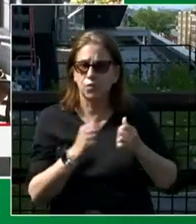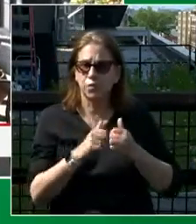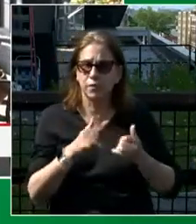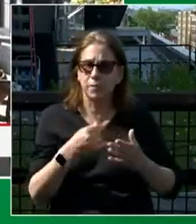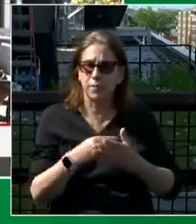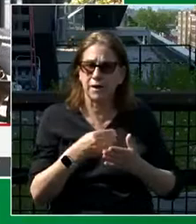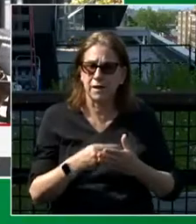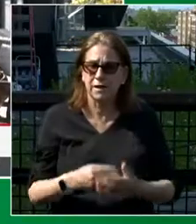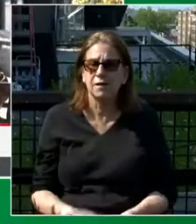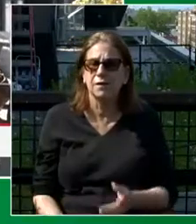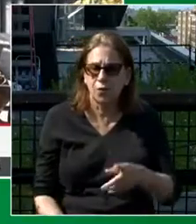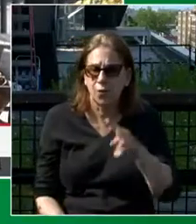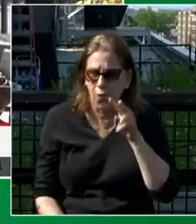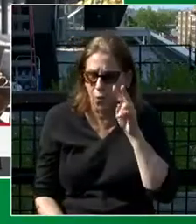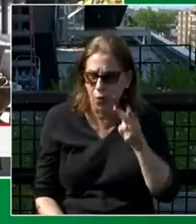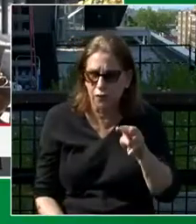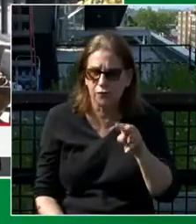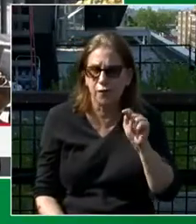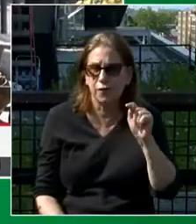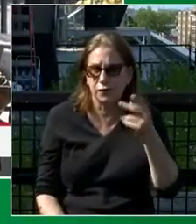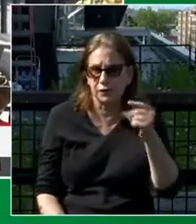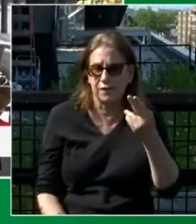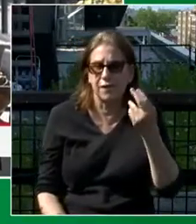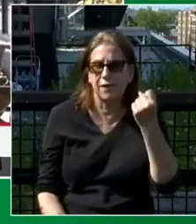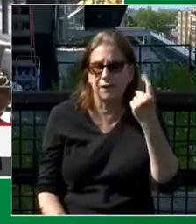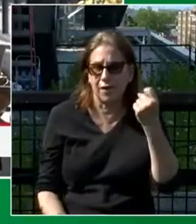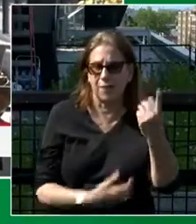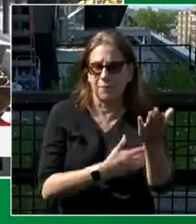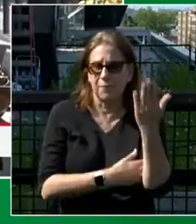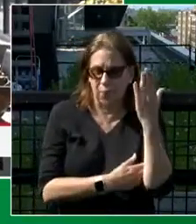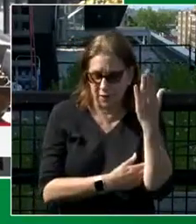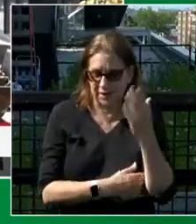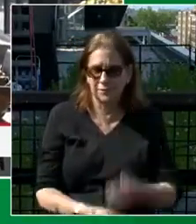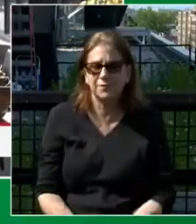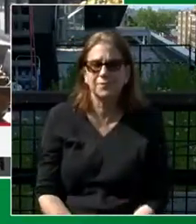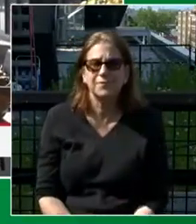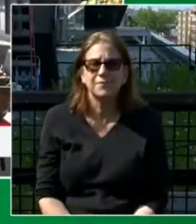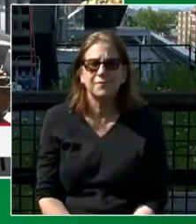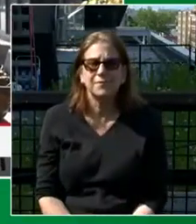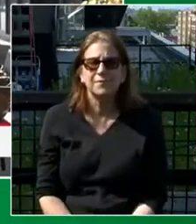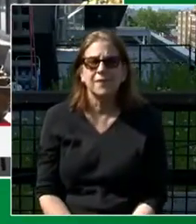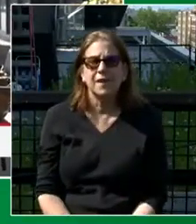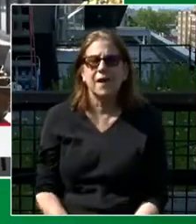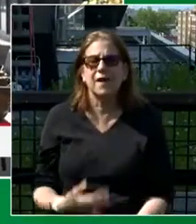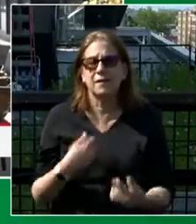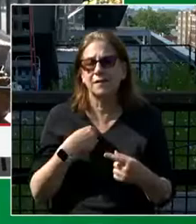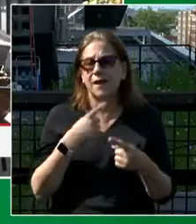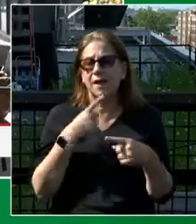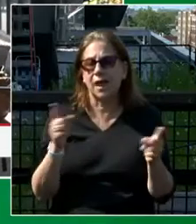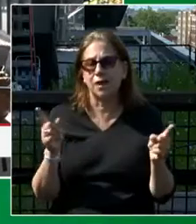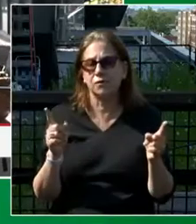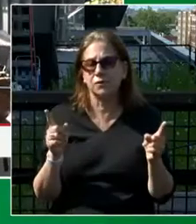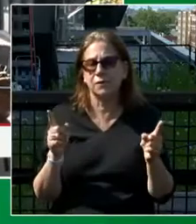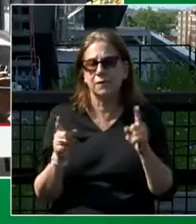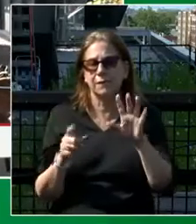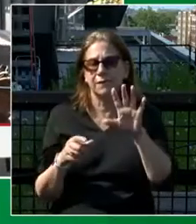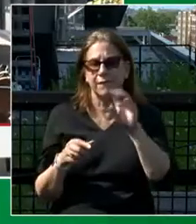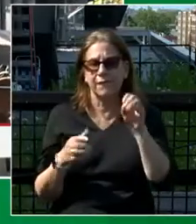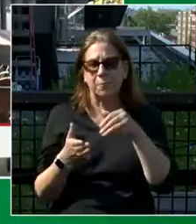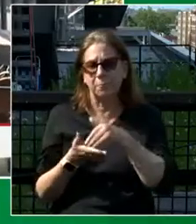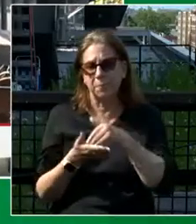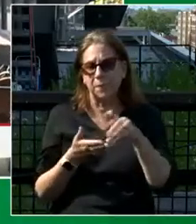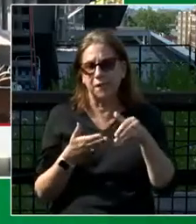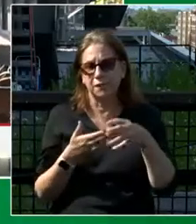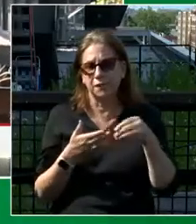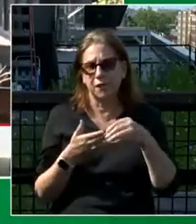within that budget, I don't want to get ahead of the mayor, but we've already announced a $50 million investment in Northeast Heights. That is to